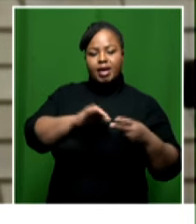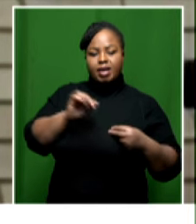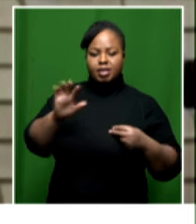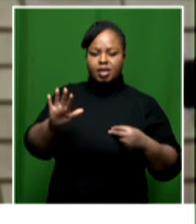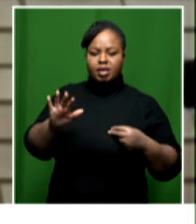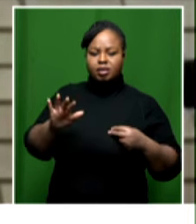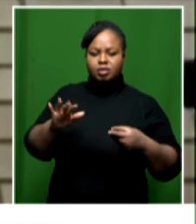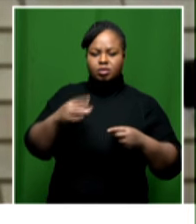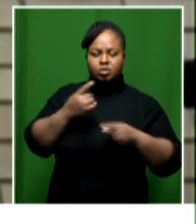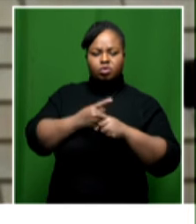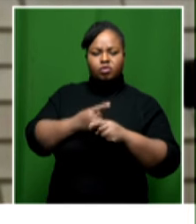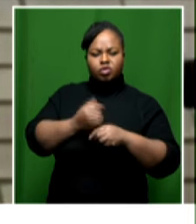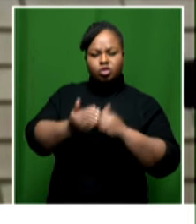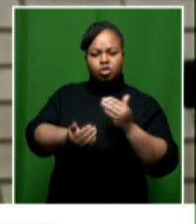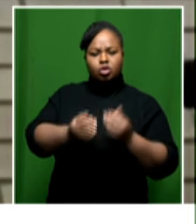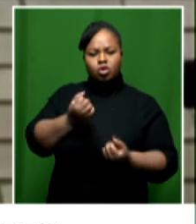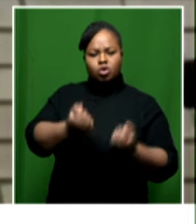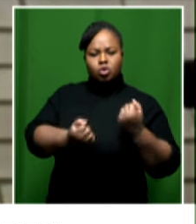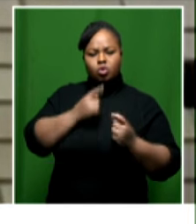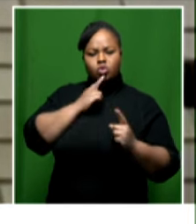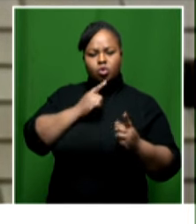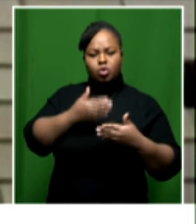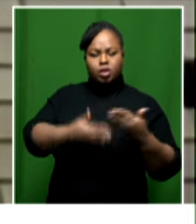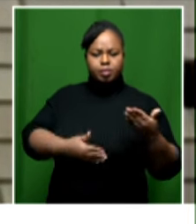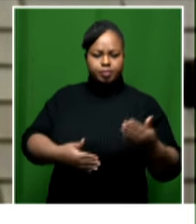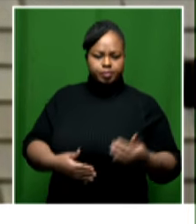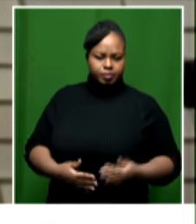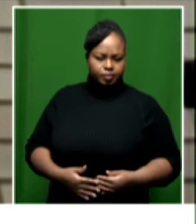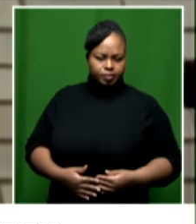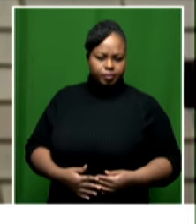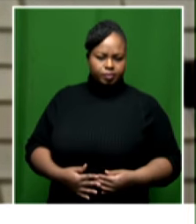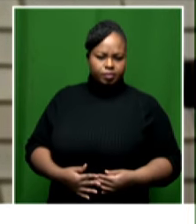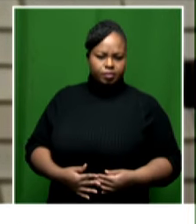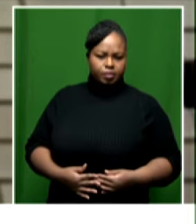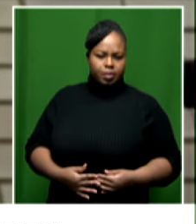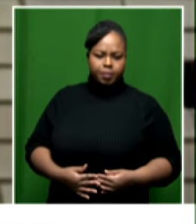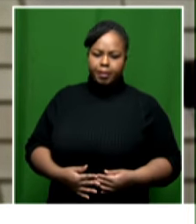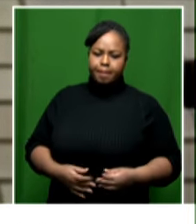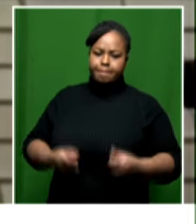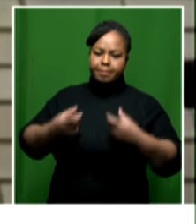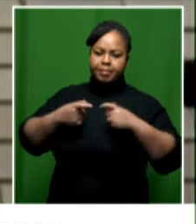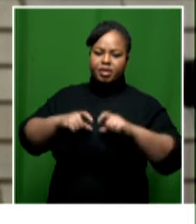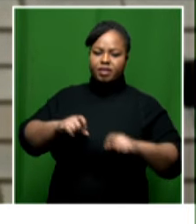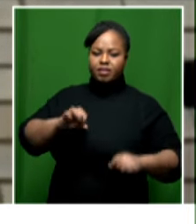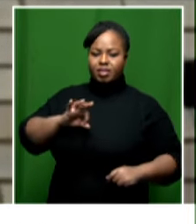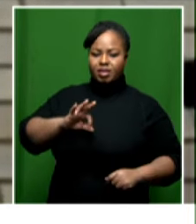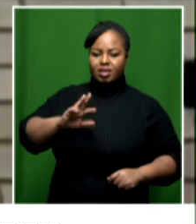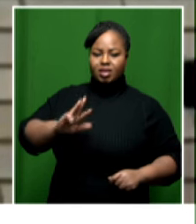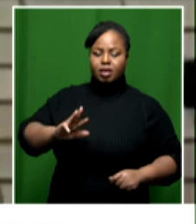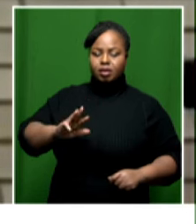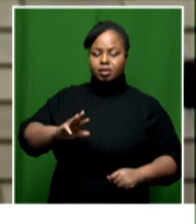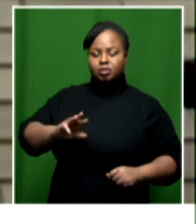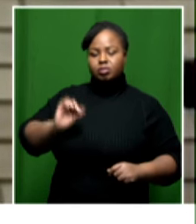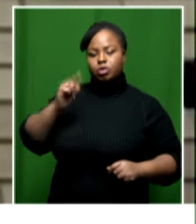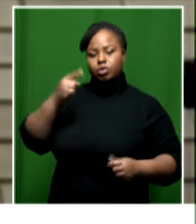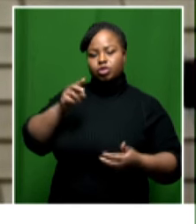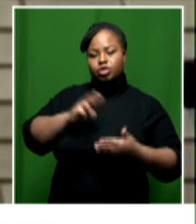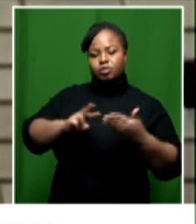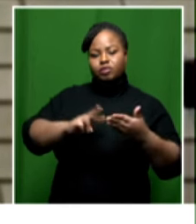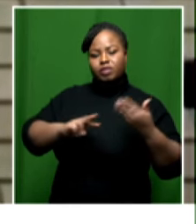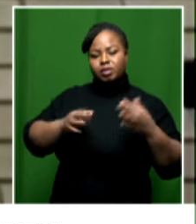court decisions and court orders. Paragraph 39, I will only read the first sentence of the